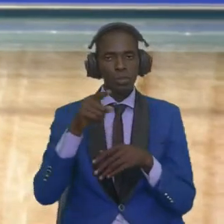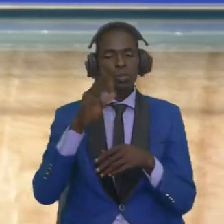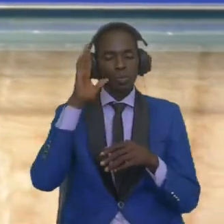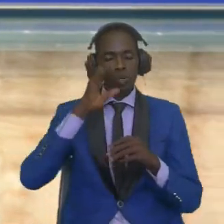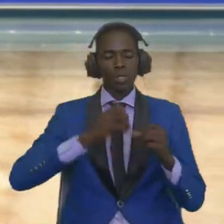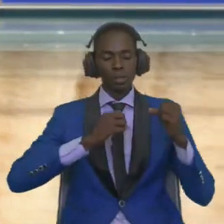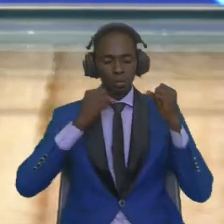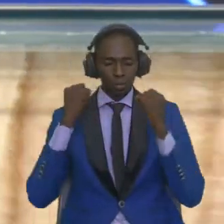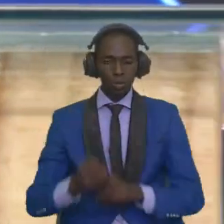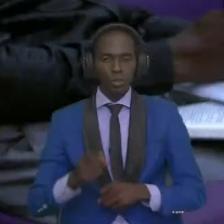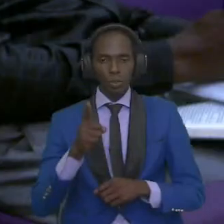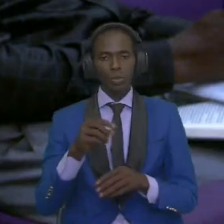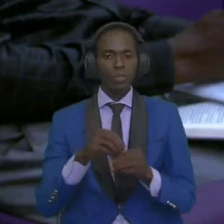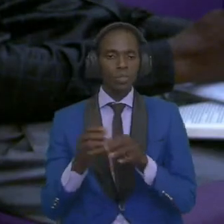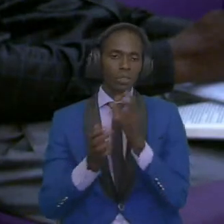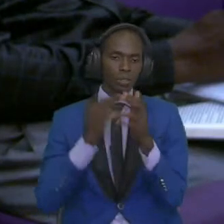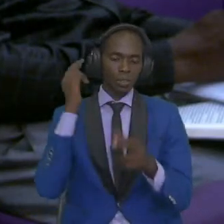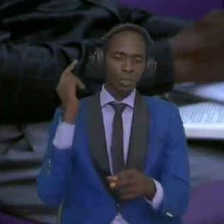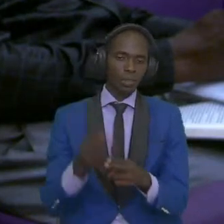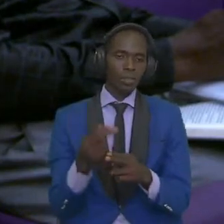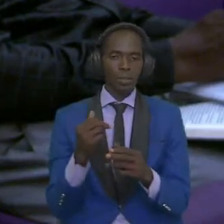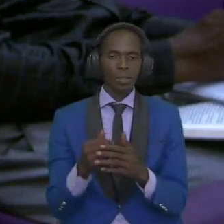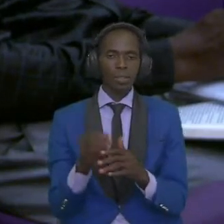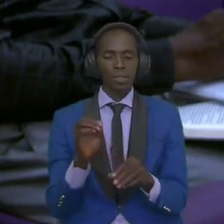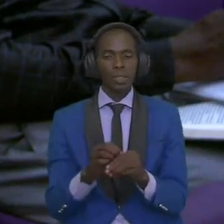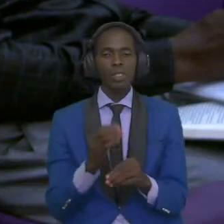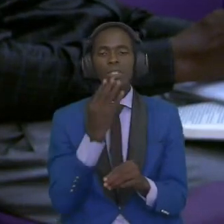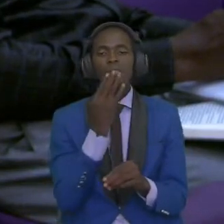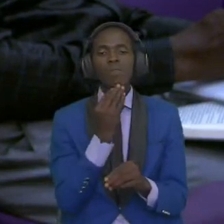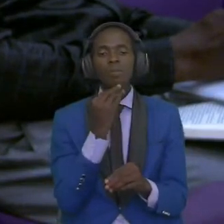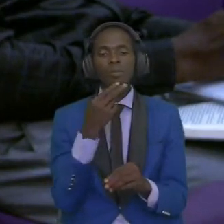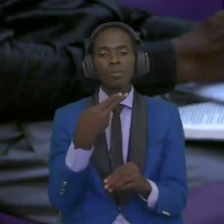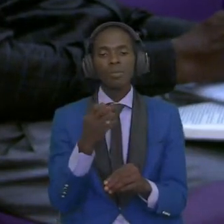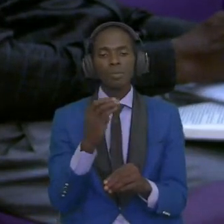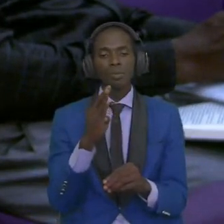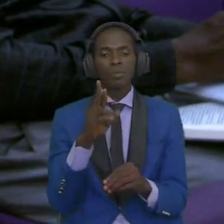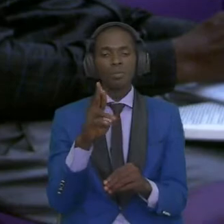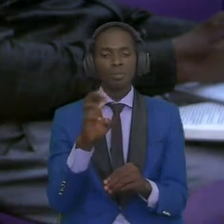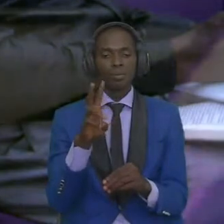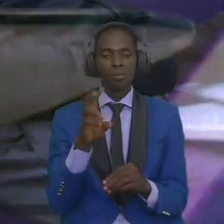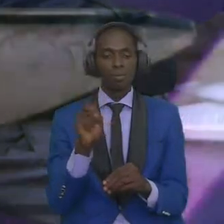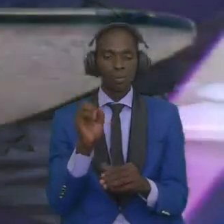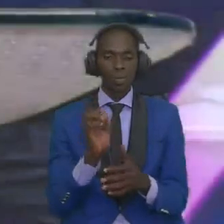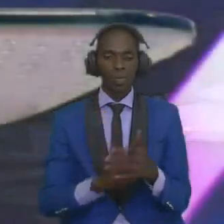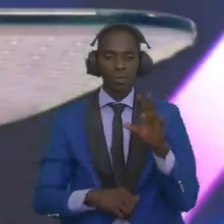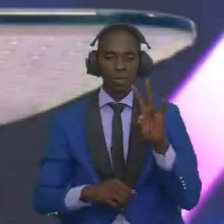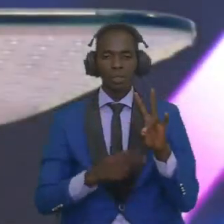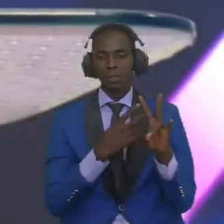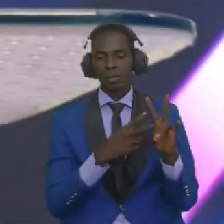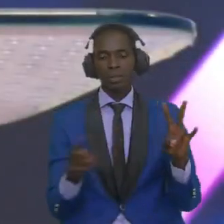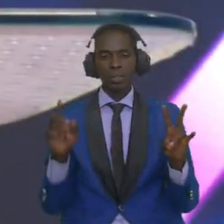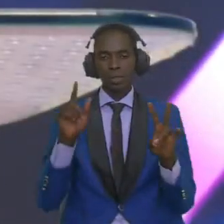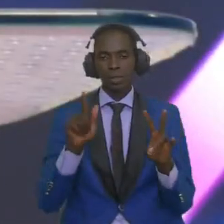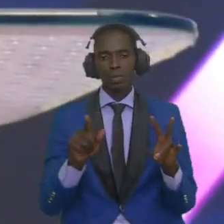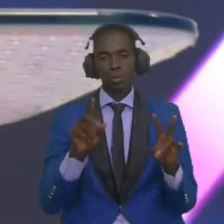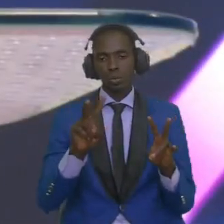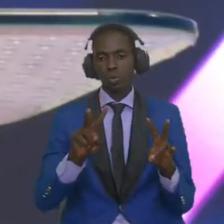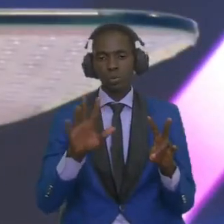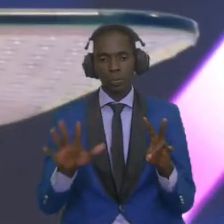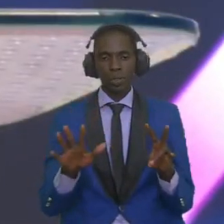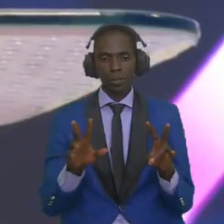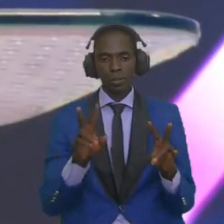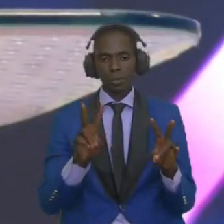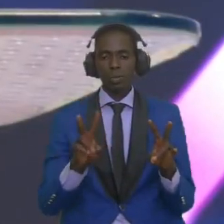in Jesus' name. Hebrews chapter 7, verse 25. "Wherefore he